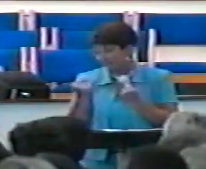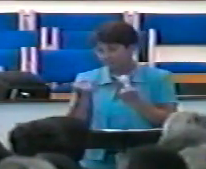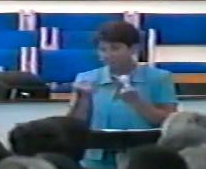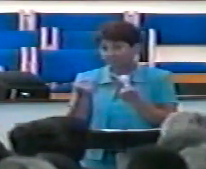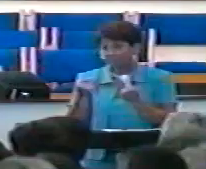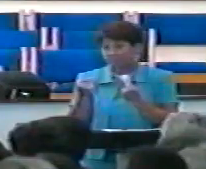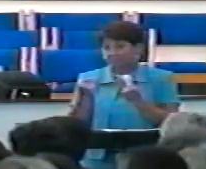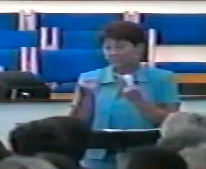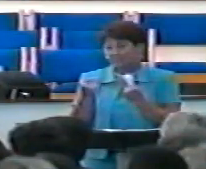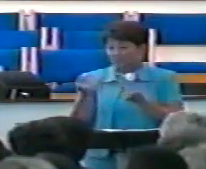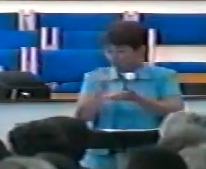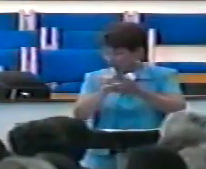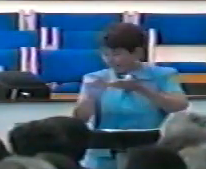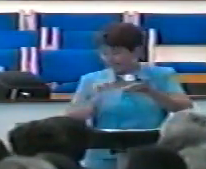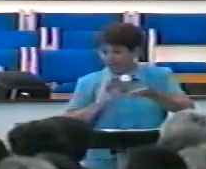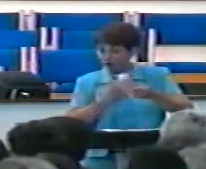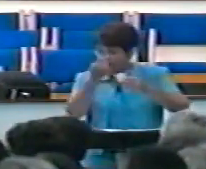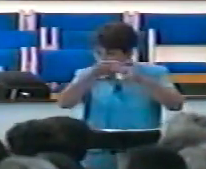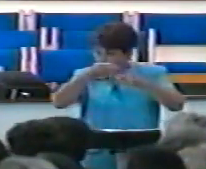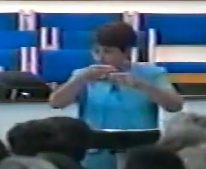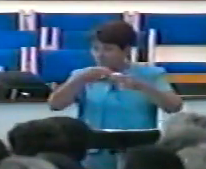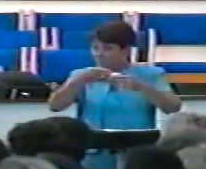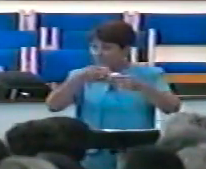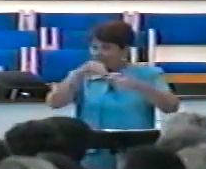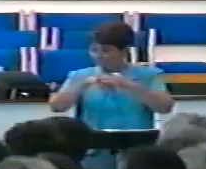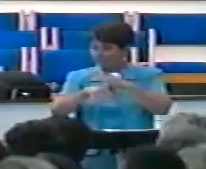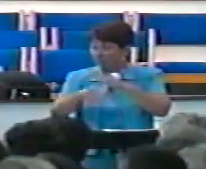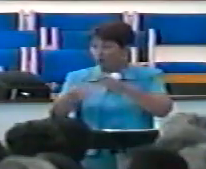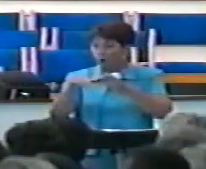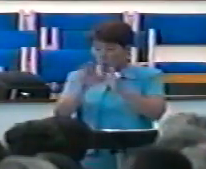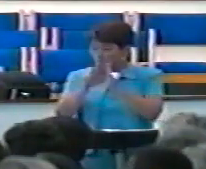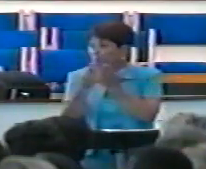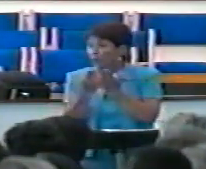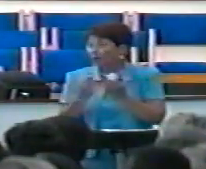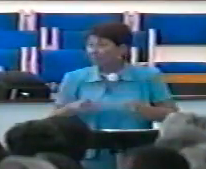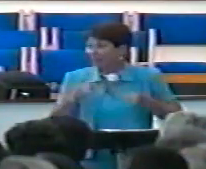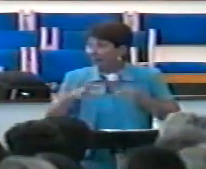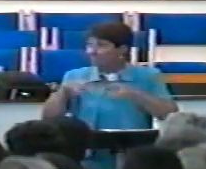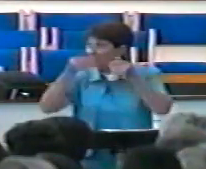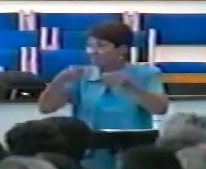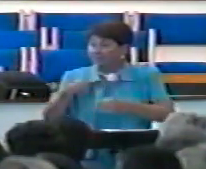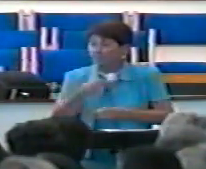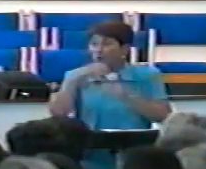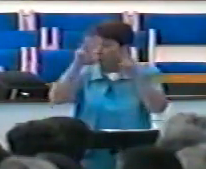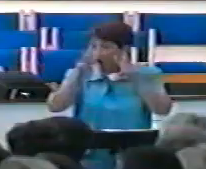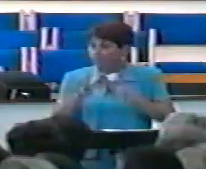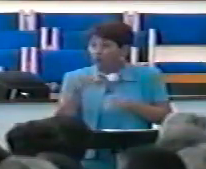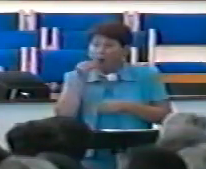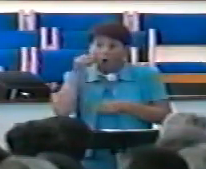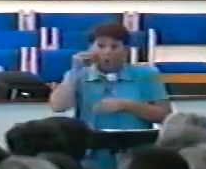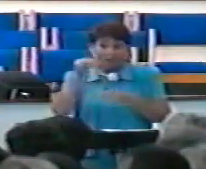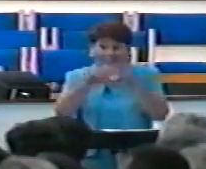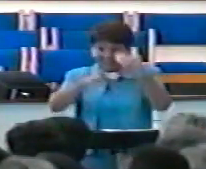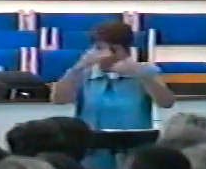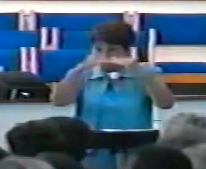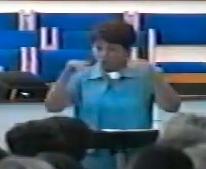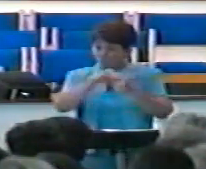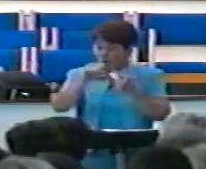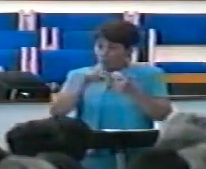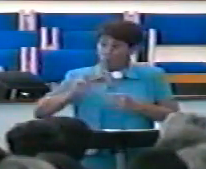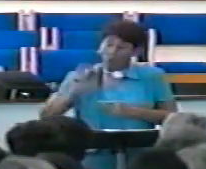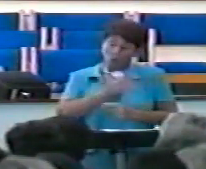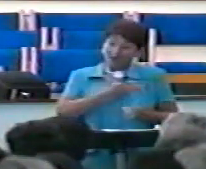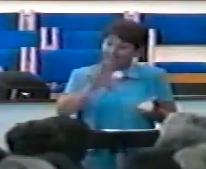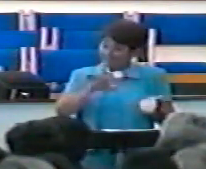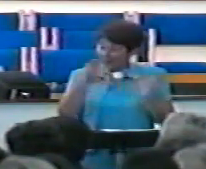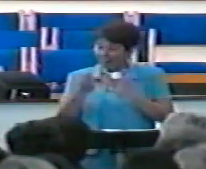the Lamb's Book of Life and give us a wonderful hope of heaven and a wonderful home in heaven when we die. He's doing the same thing today. He's